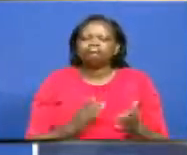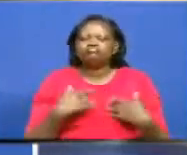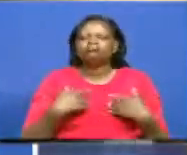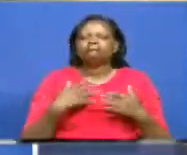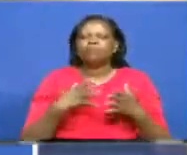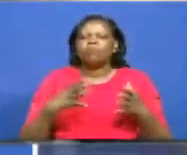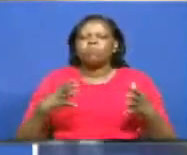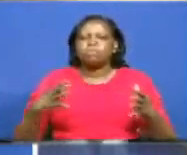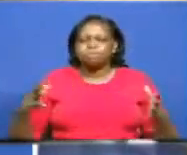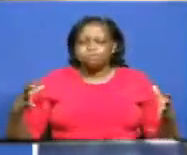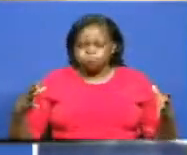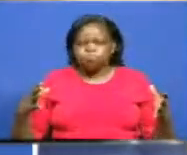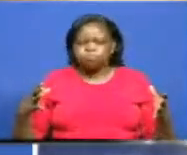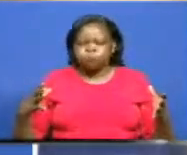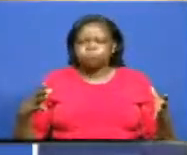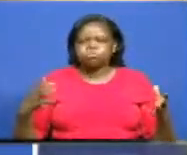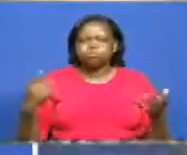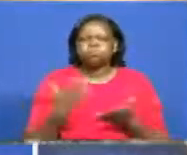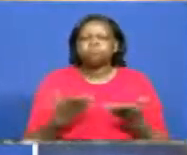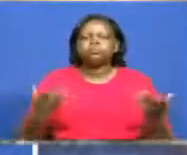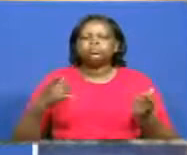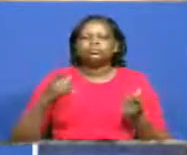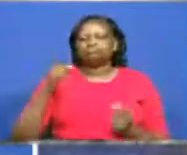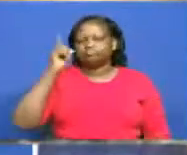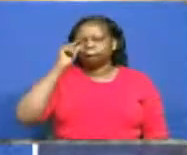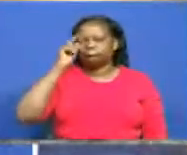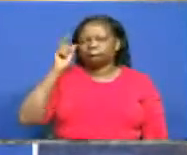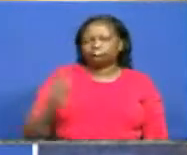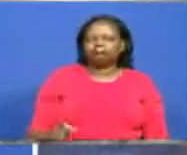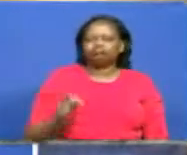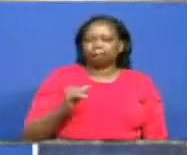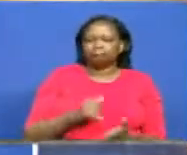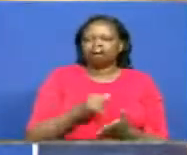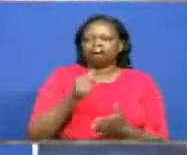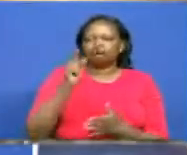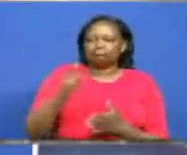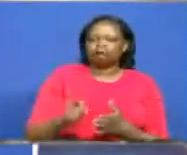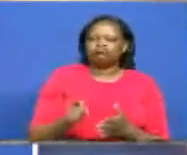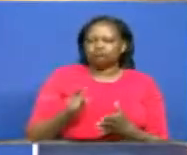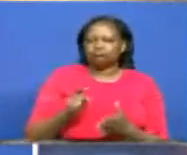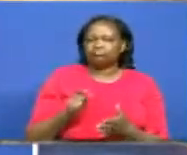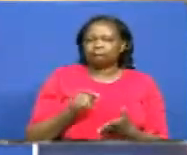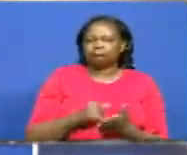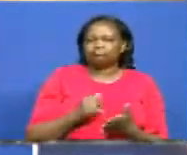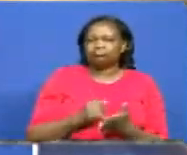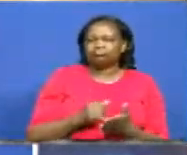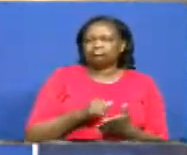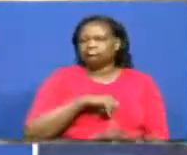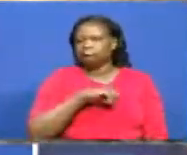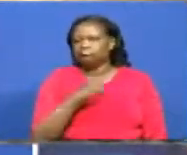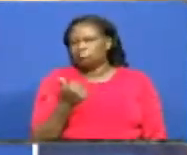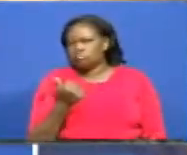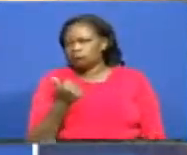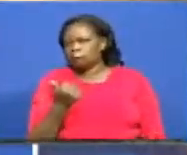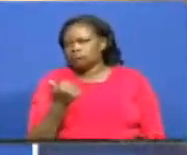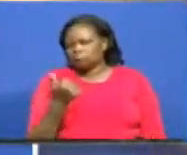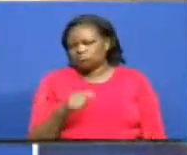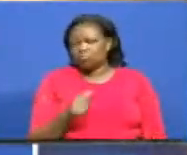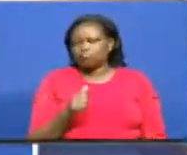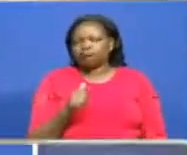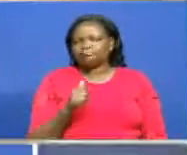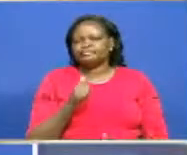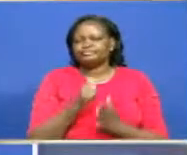expand railing of the product to the coastal region, amongst other regions, including the meter gauge rail and standard gauge rail networks.